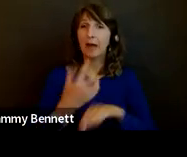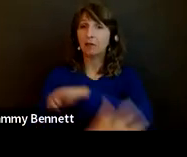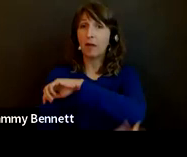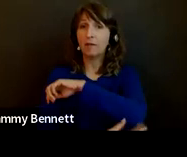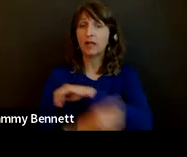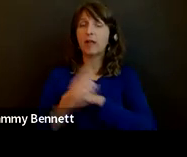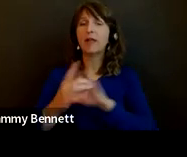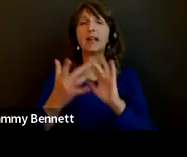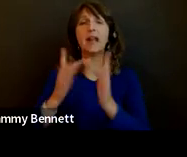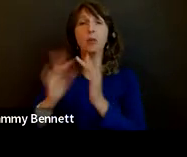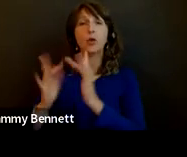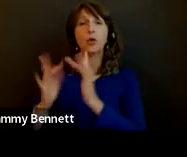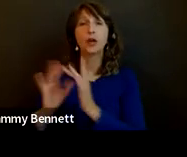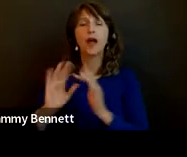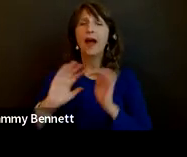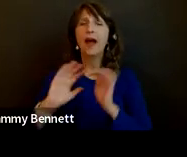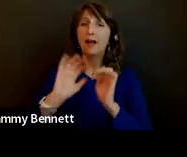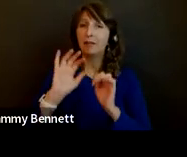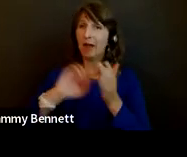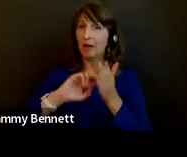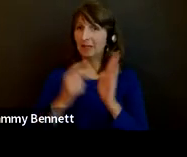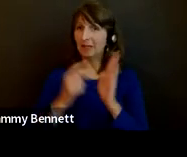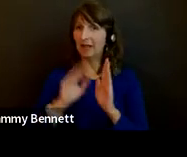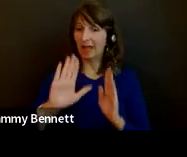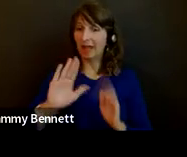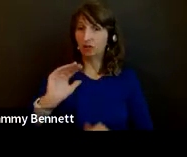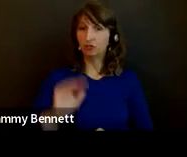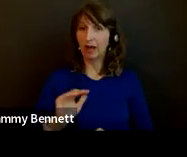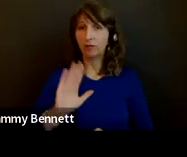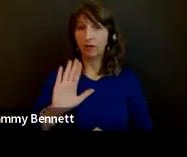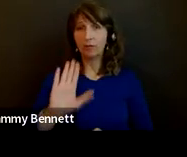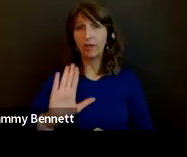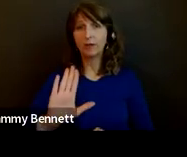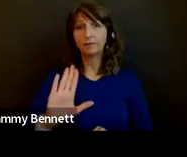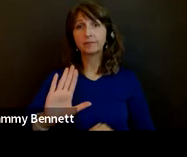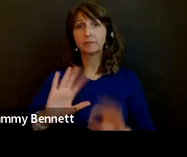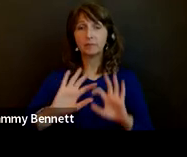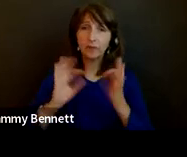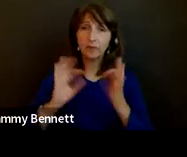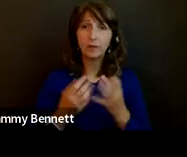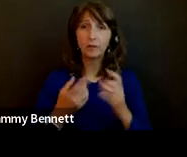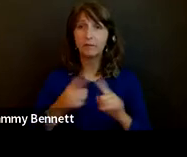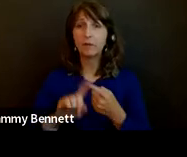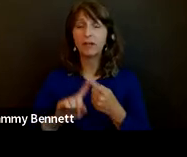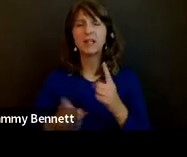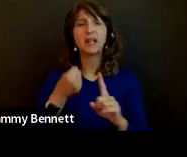So how is everybody around that child impacted by the loss of resources?